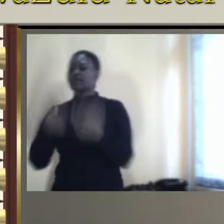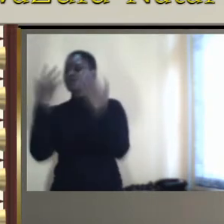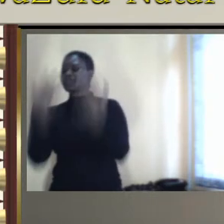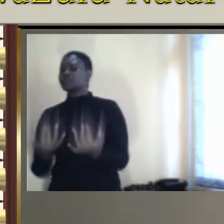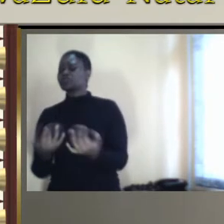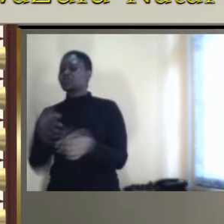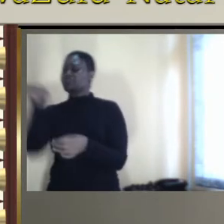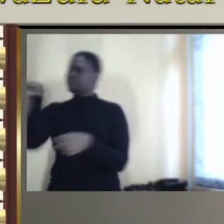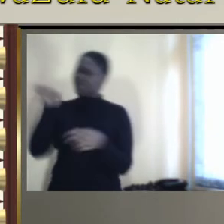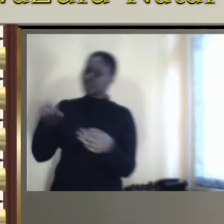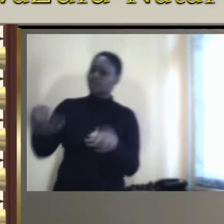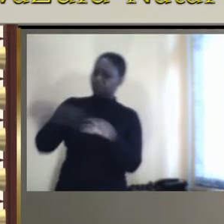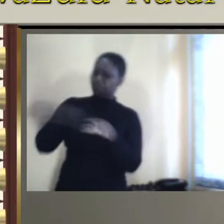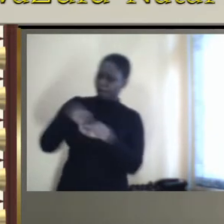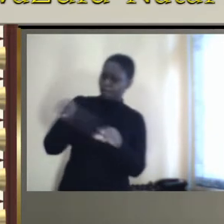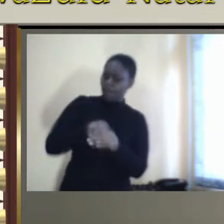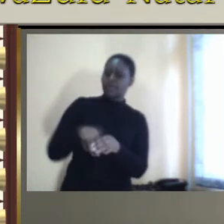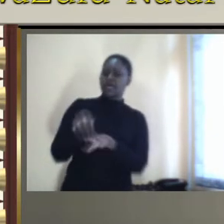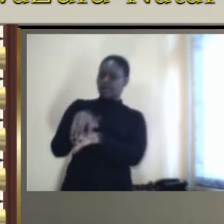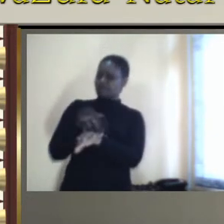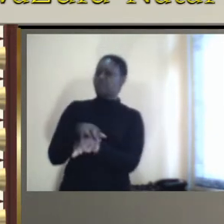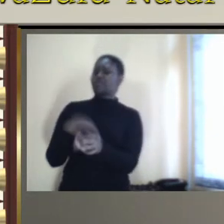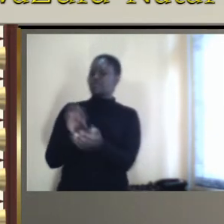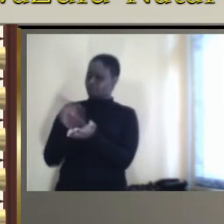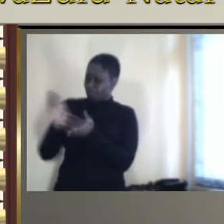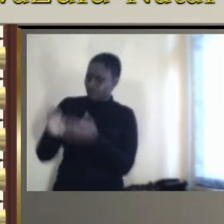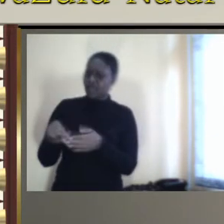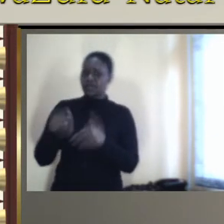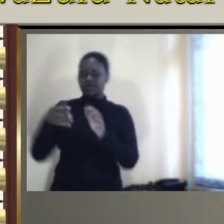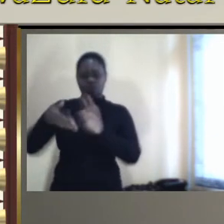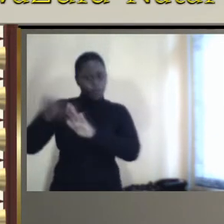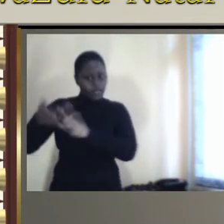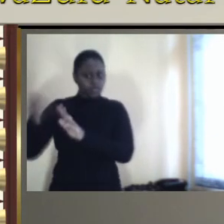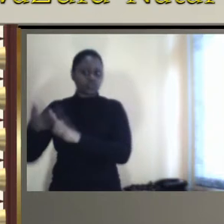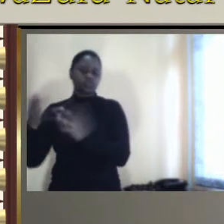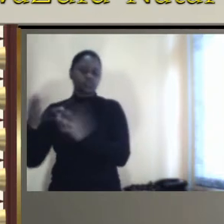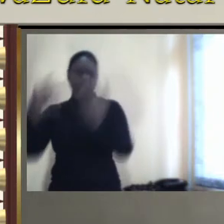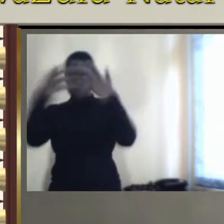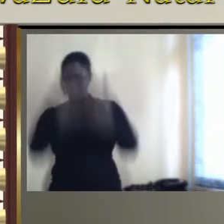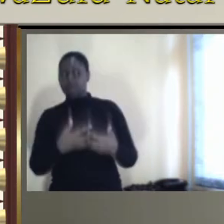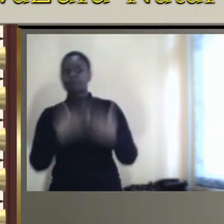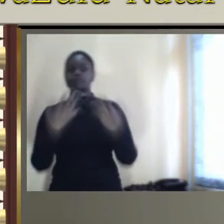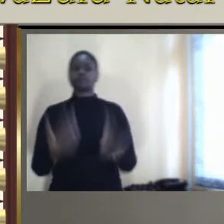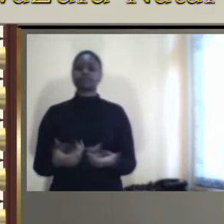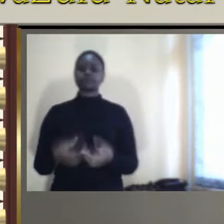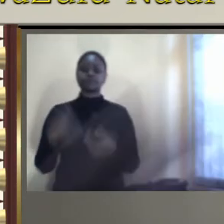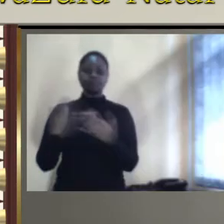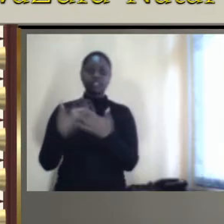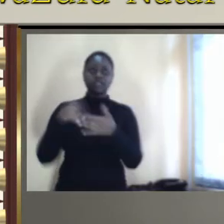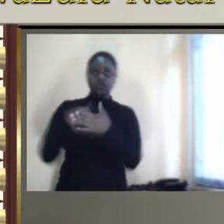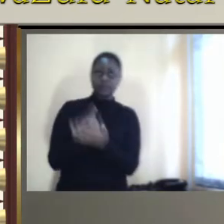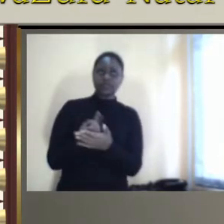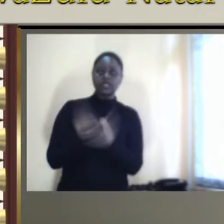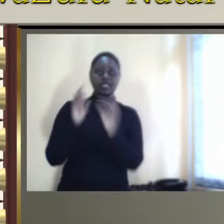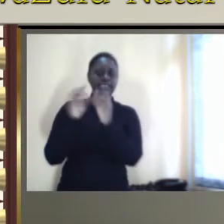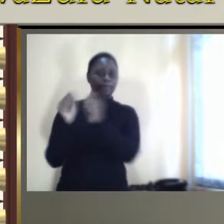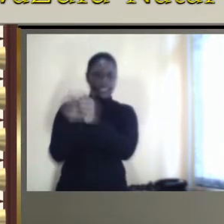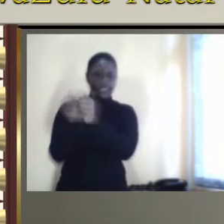when farmers want to expand and increase their operations. Investigate possibilities of forging